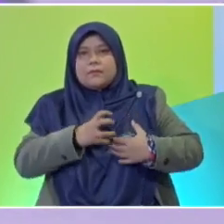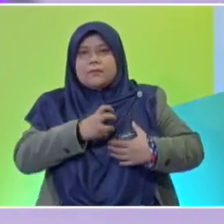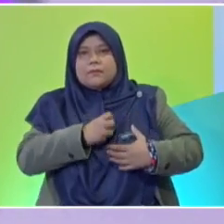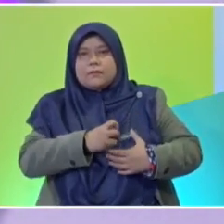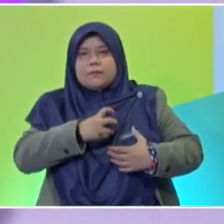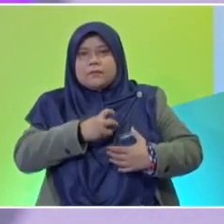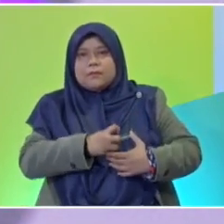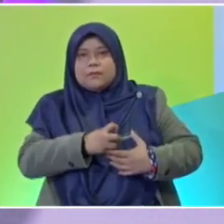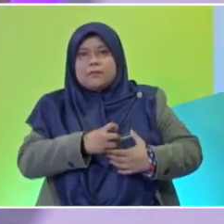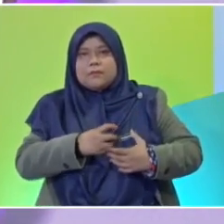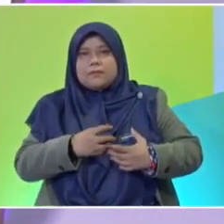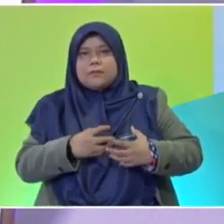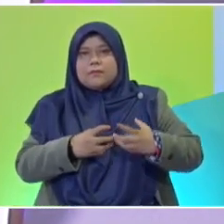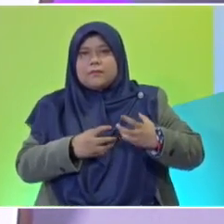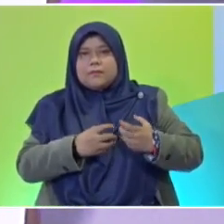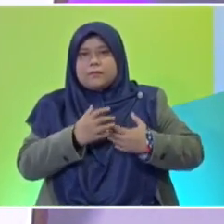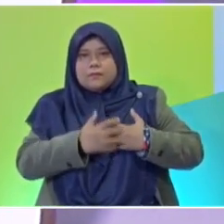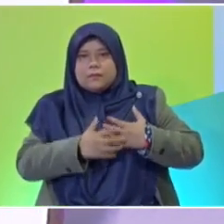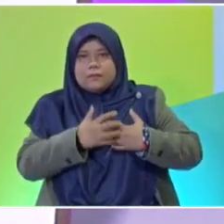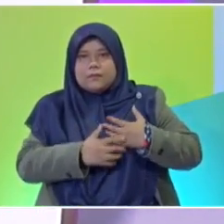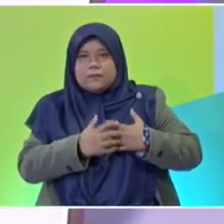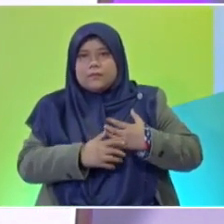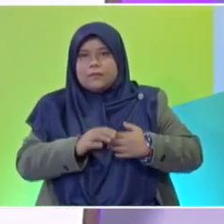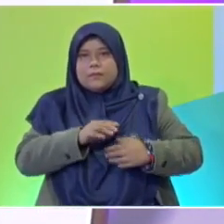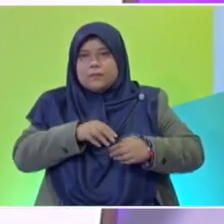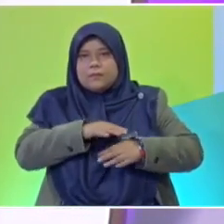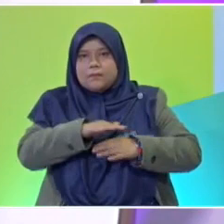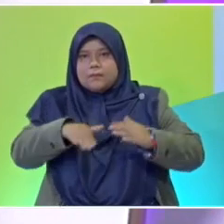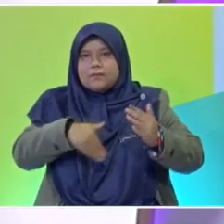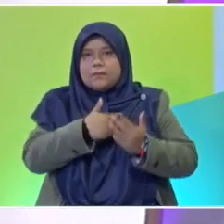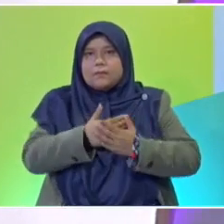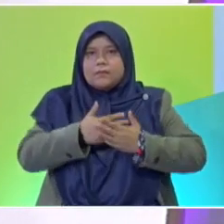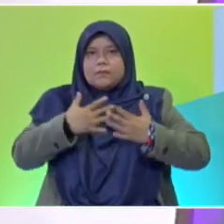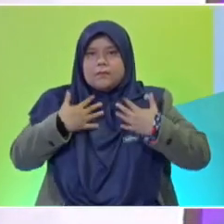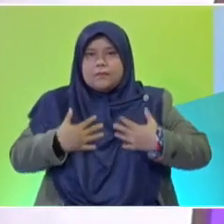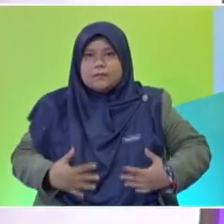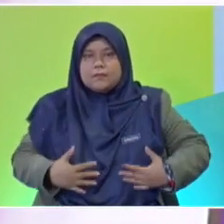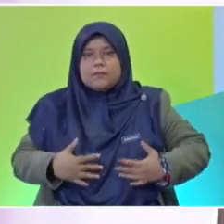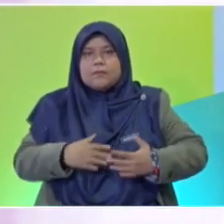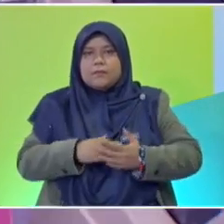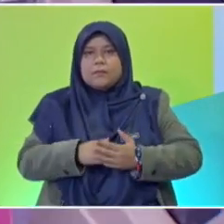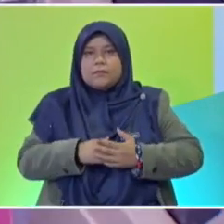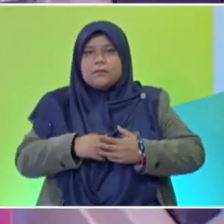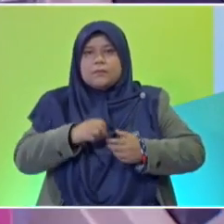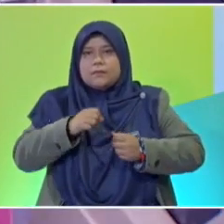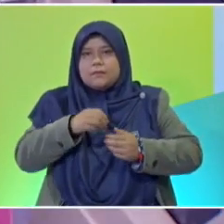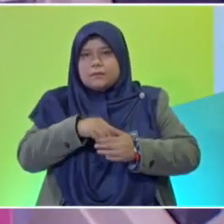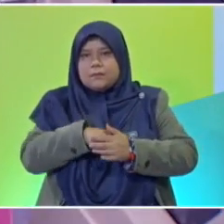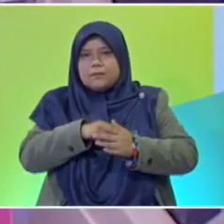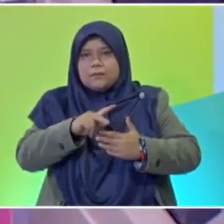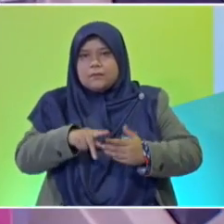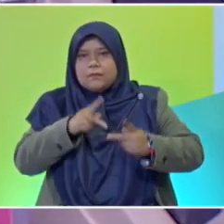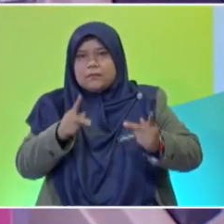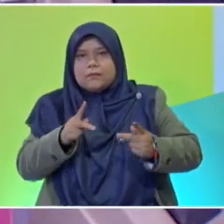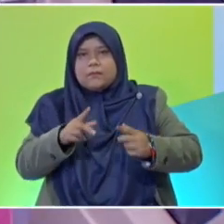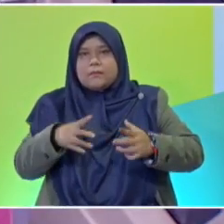It will pump blood to all parts of our body. Okay. To our legs, our hands, our